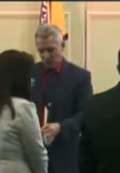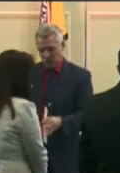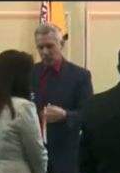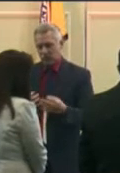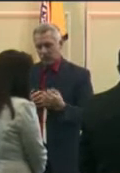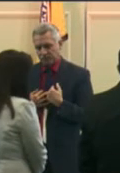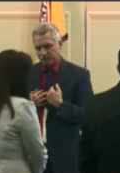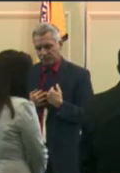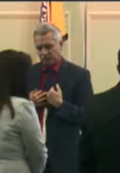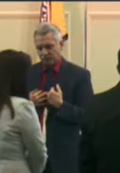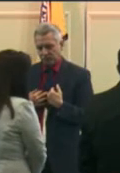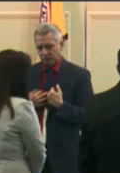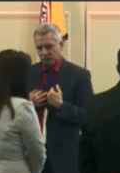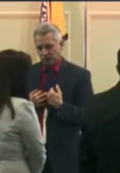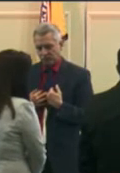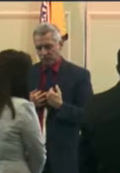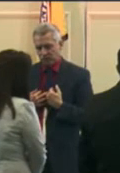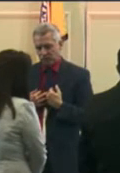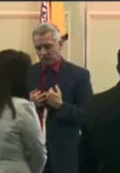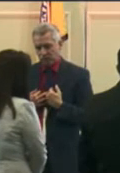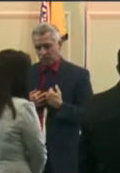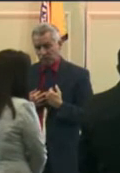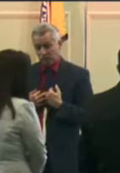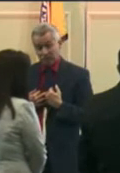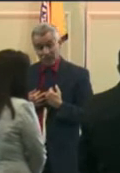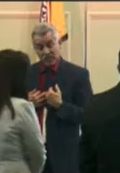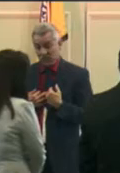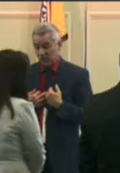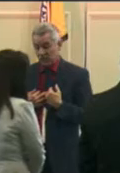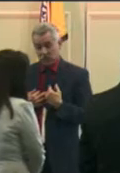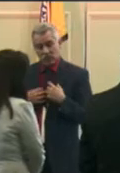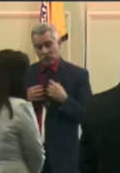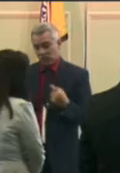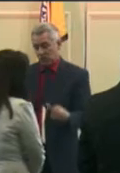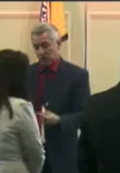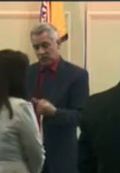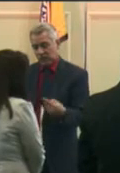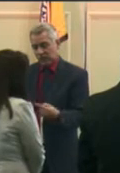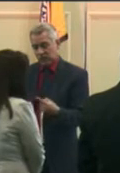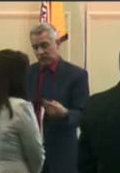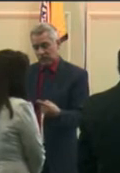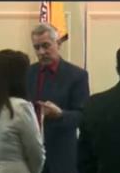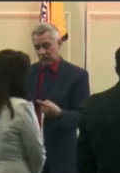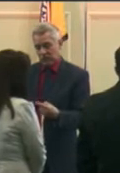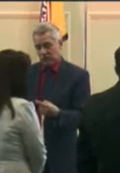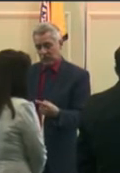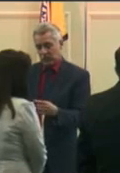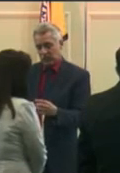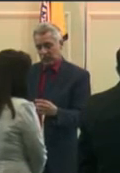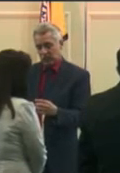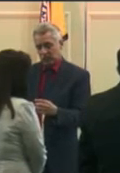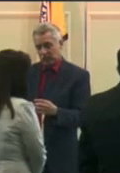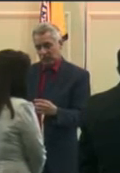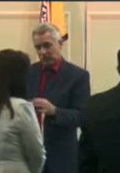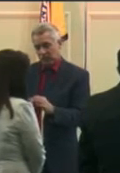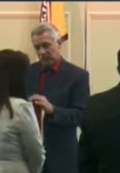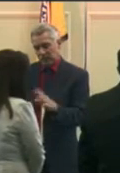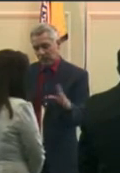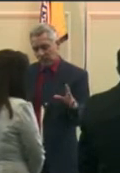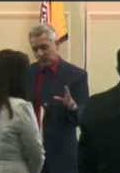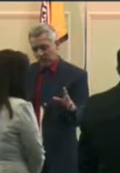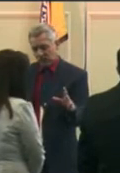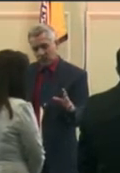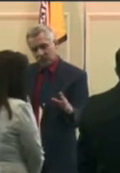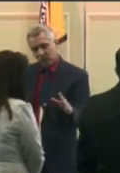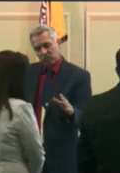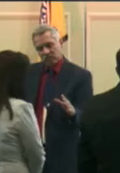Lord, now there is no sin that can separate us from you. Lord, you are willing and able to forgive us of our